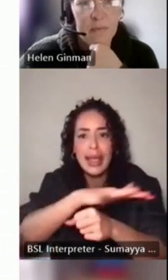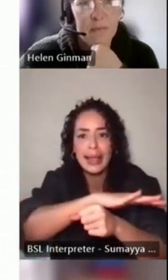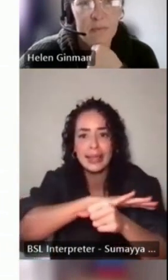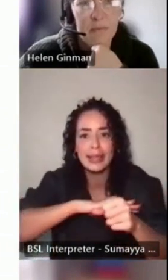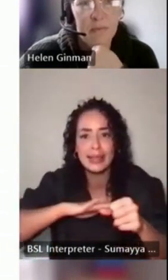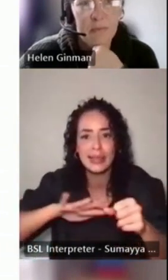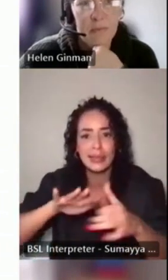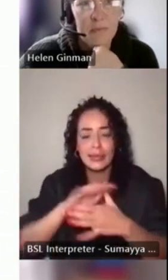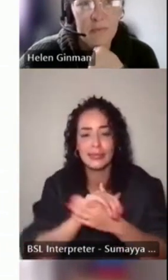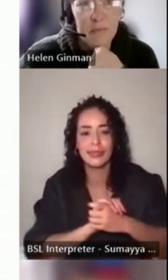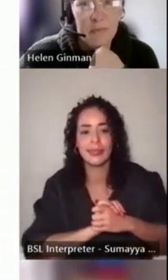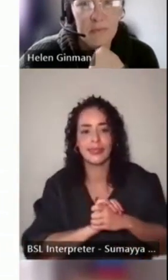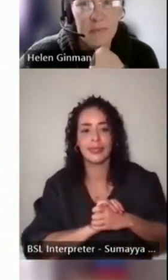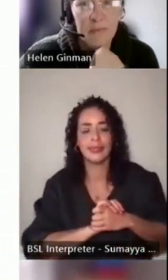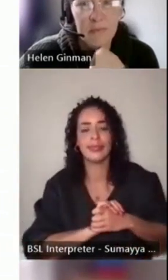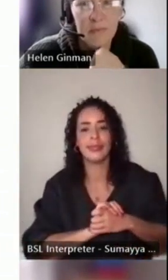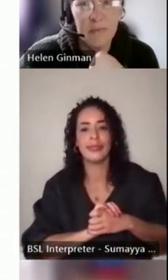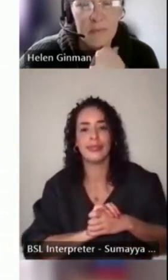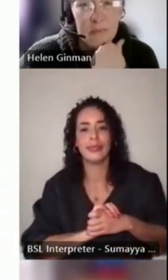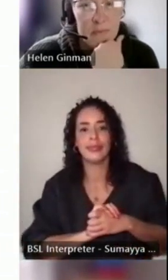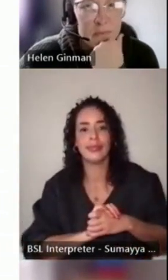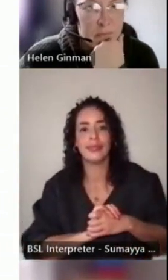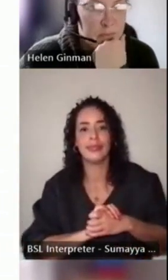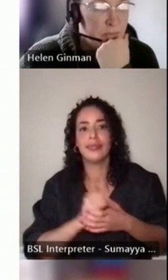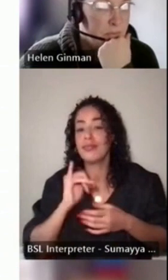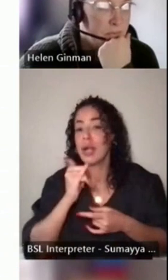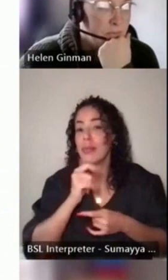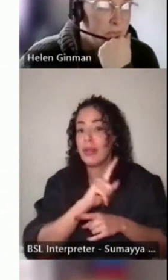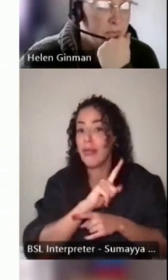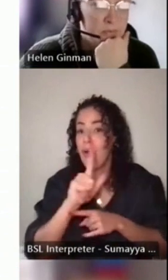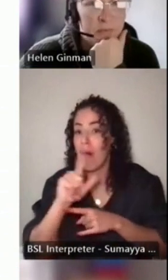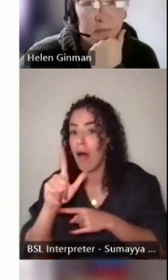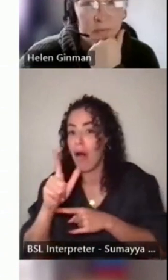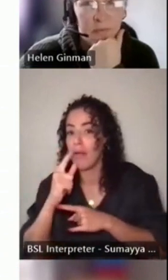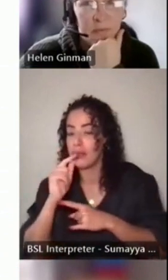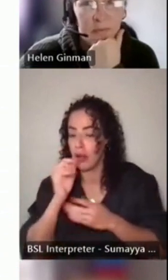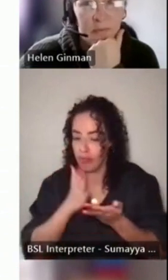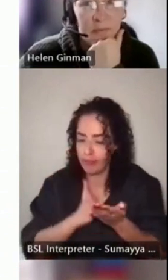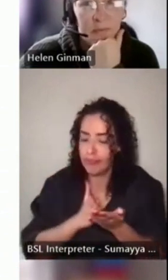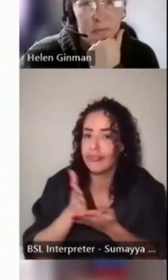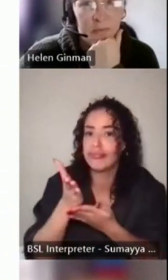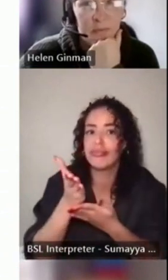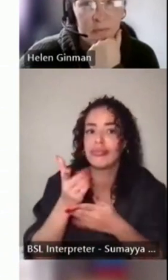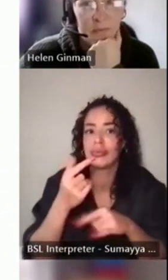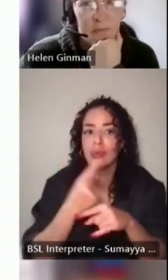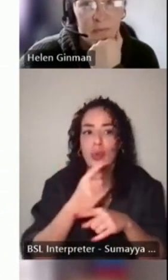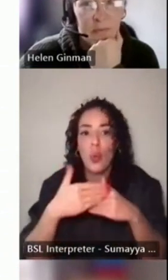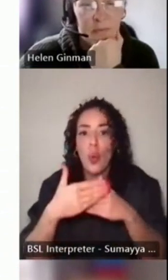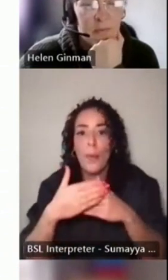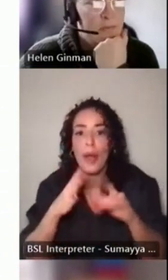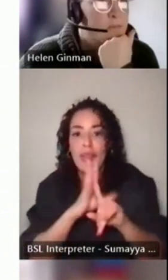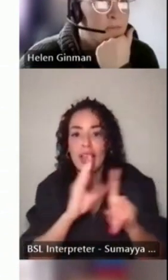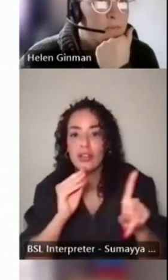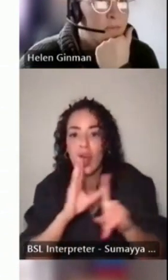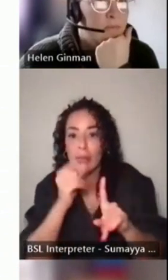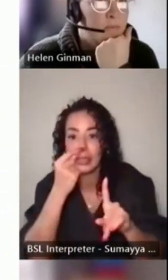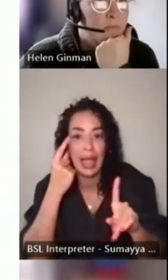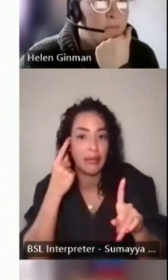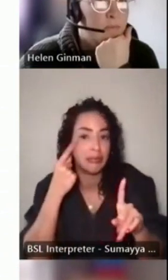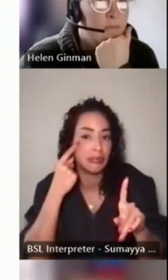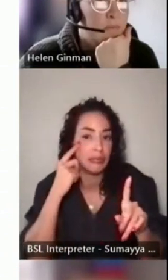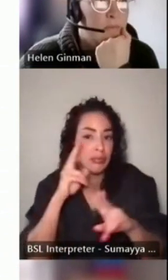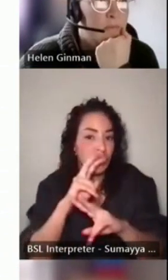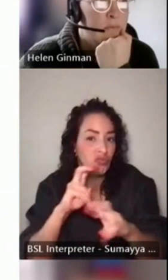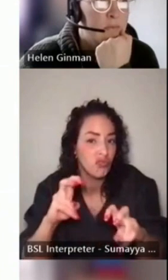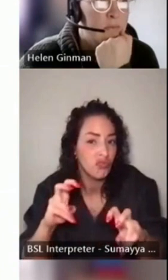gone through a few more of the examples, we can have another look. I think as well, active listening